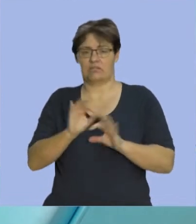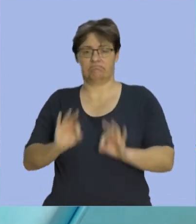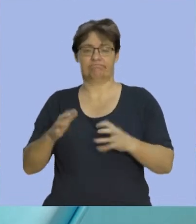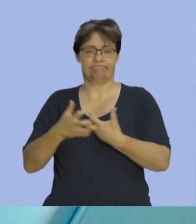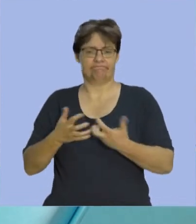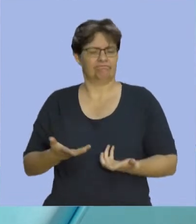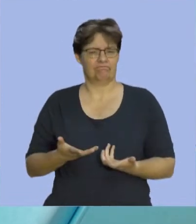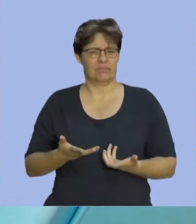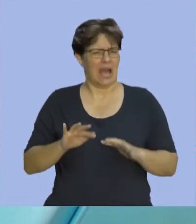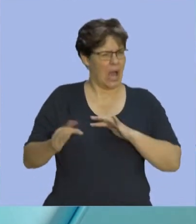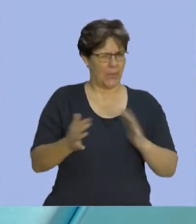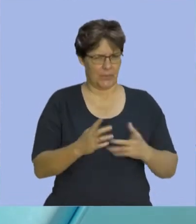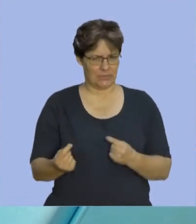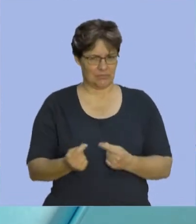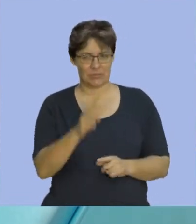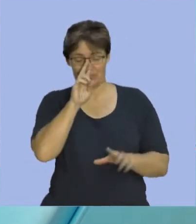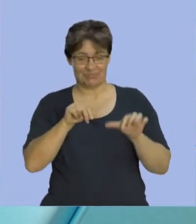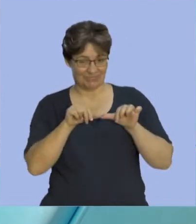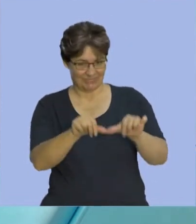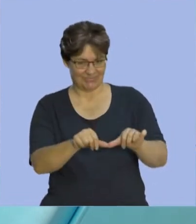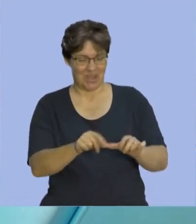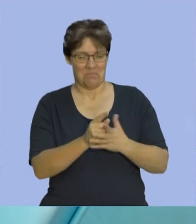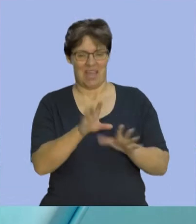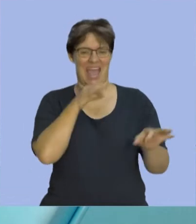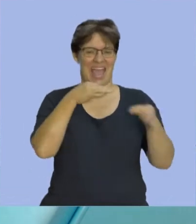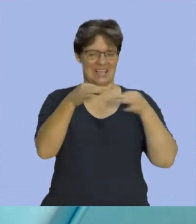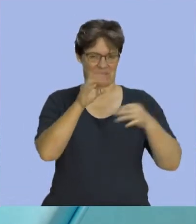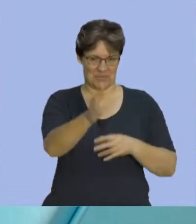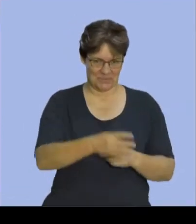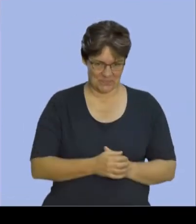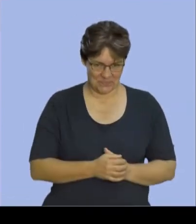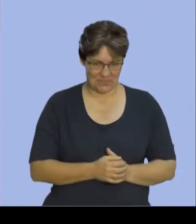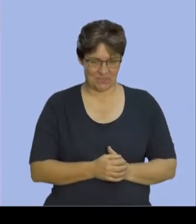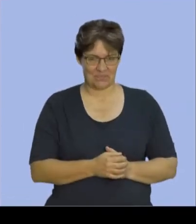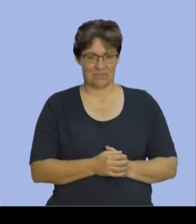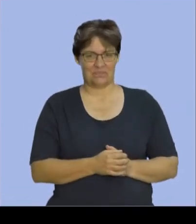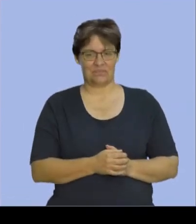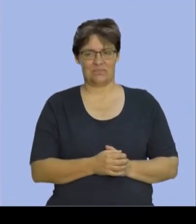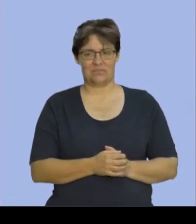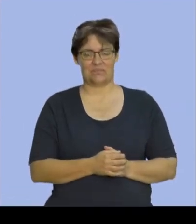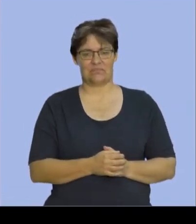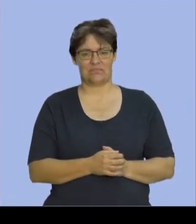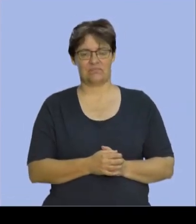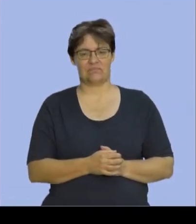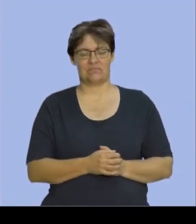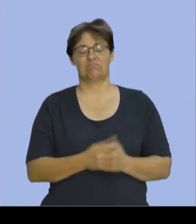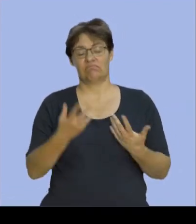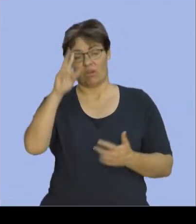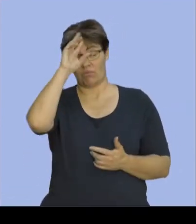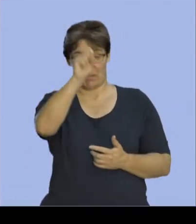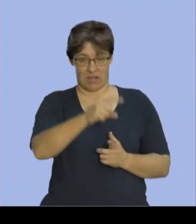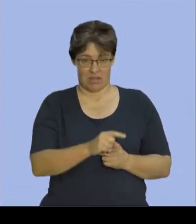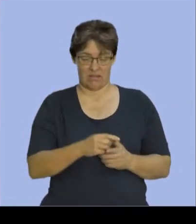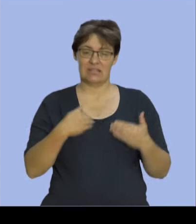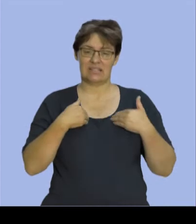going to be talking about. So stay tuned as I take you through this. So let's have a look at this. Now, remember, we always